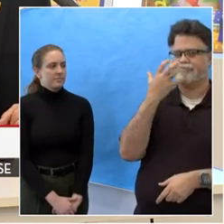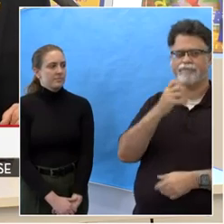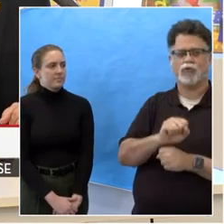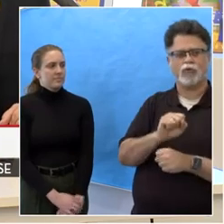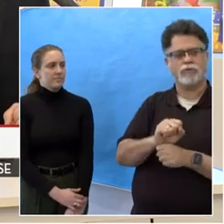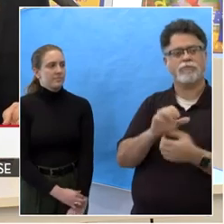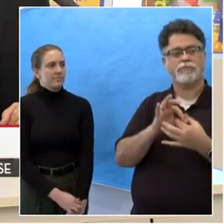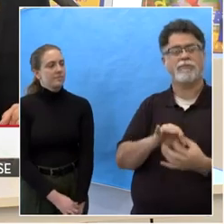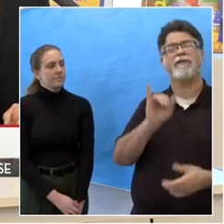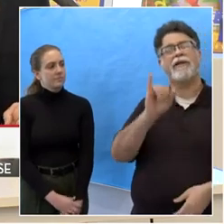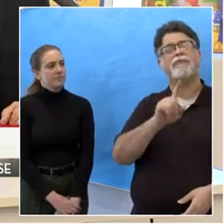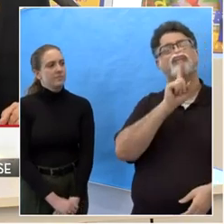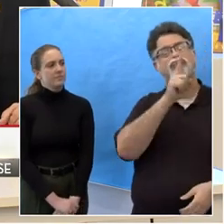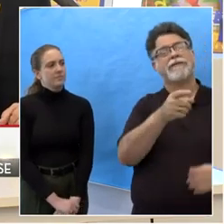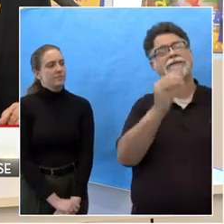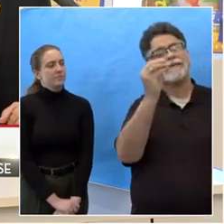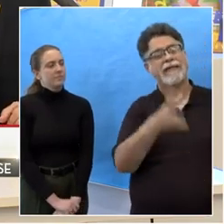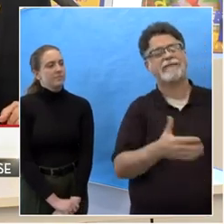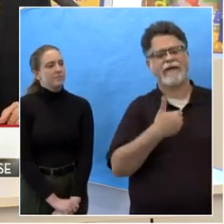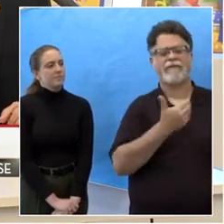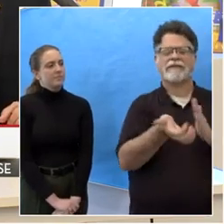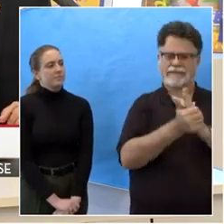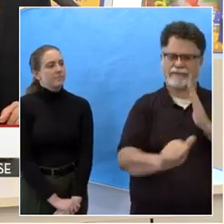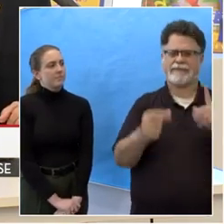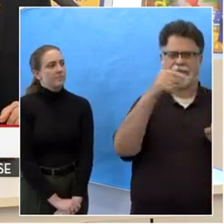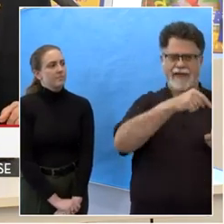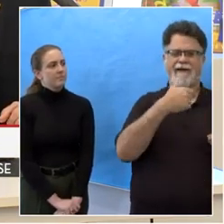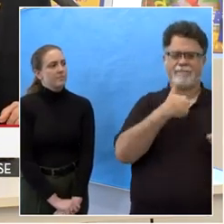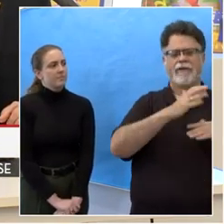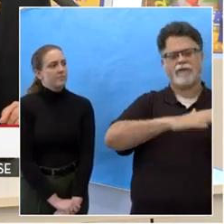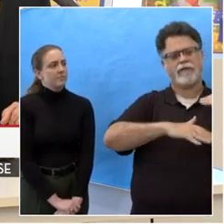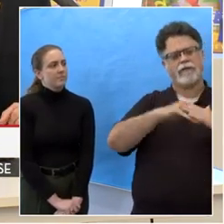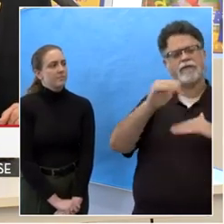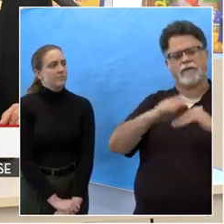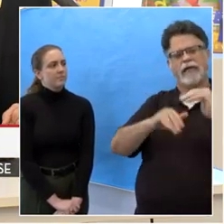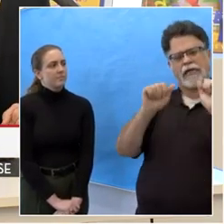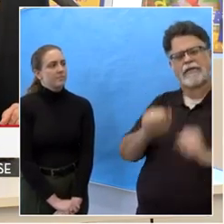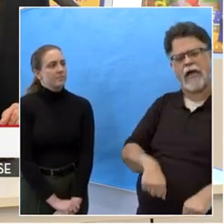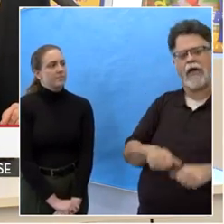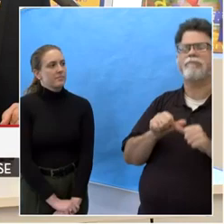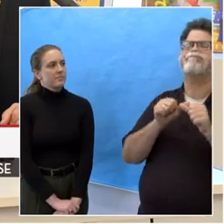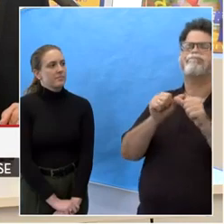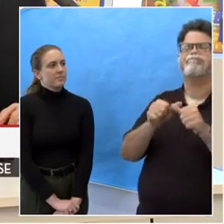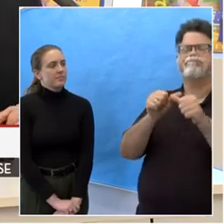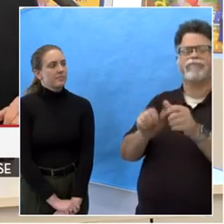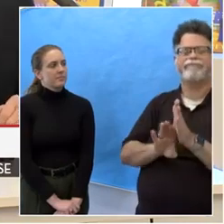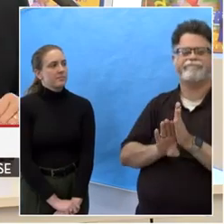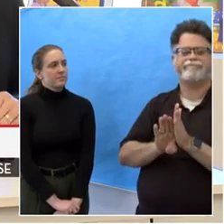skill building and skill sustaining supports that are required to undertake this.